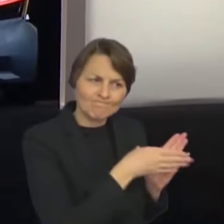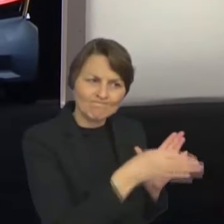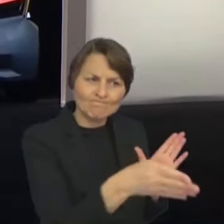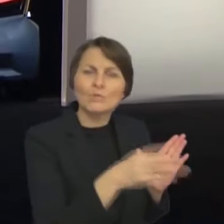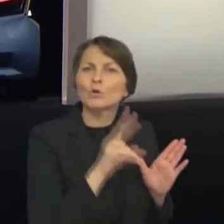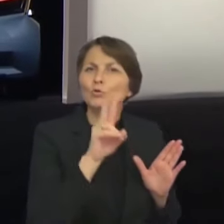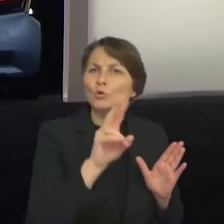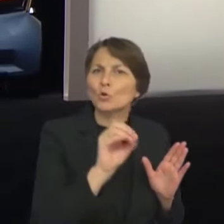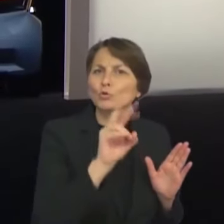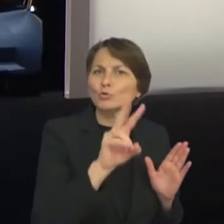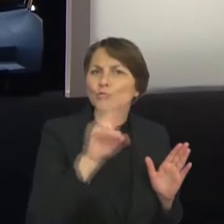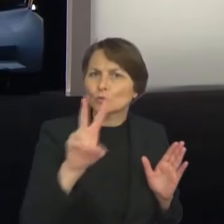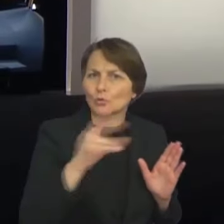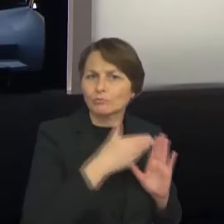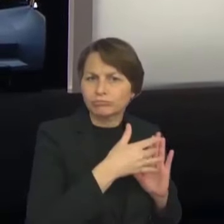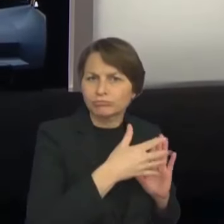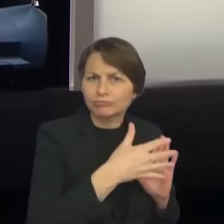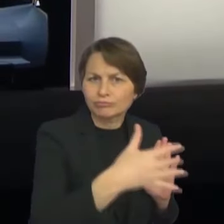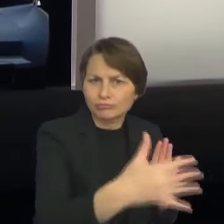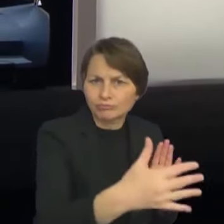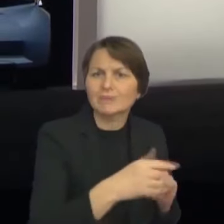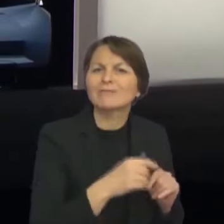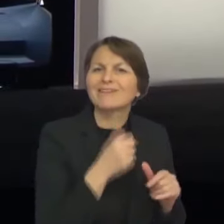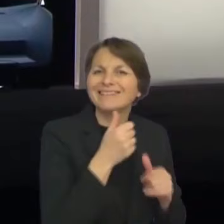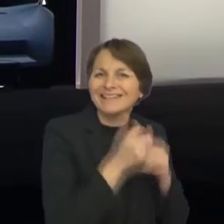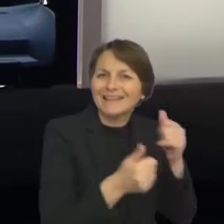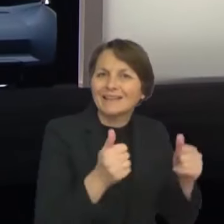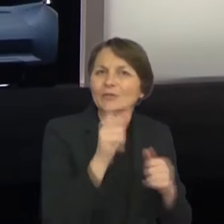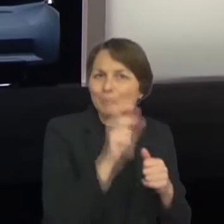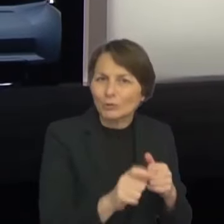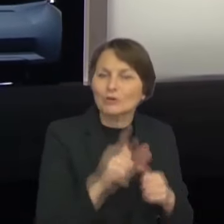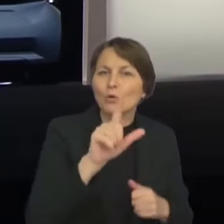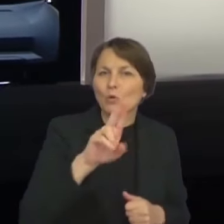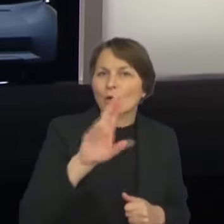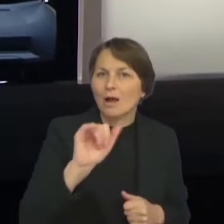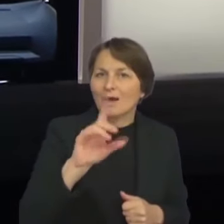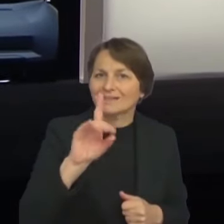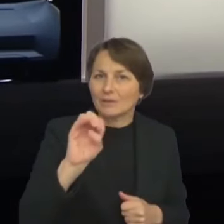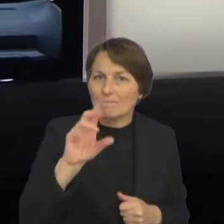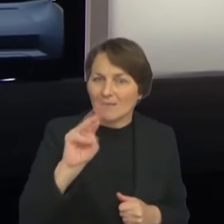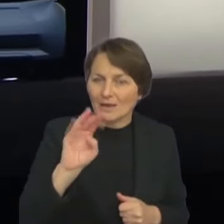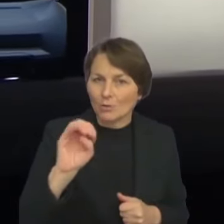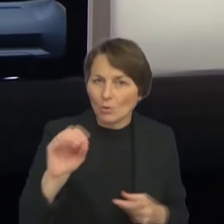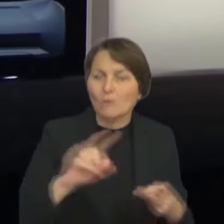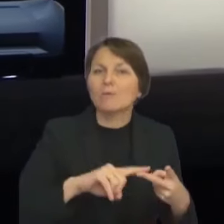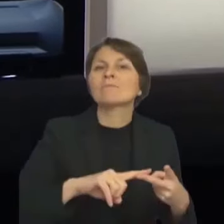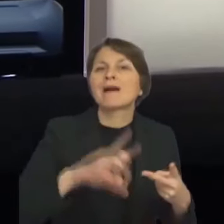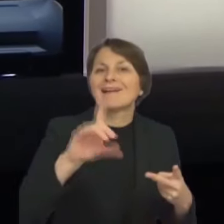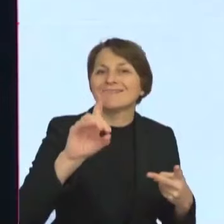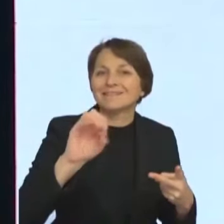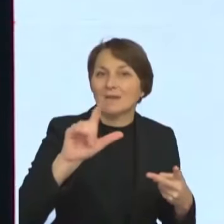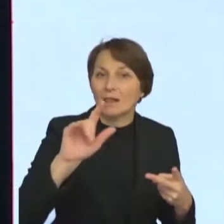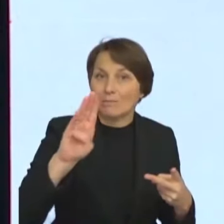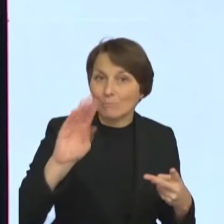Mr. Jean-Dominique Sénard, Chairman of the Board of Directors, Mr. Luca De Meo, CEO, and to Mrs. Clotilde Delbos, who was acting